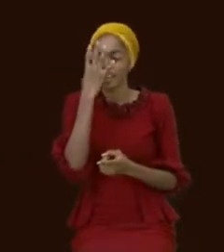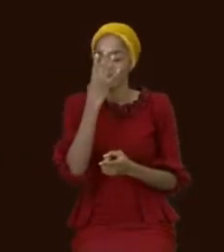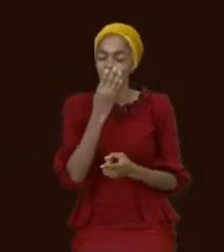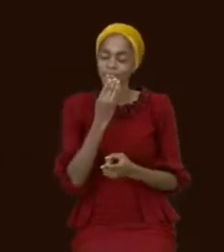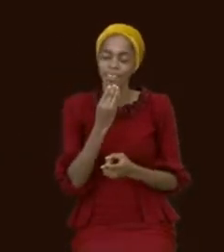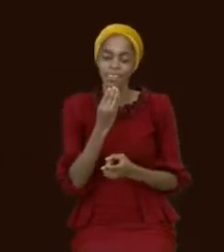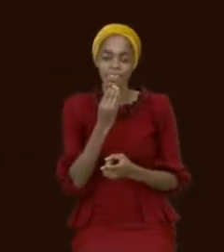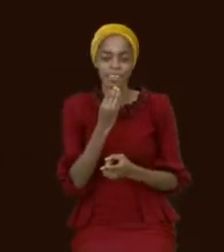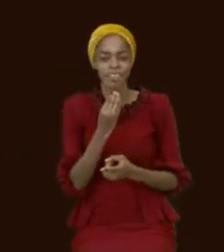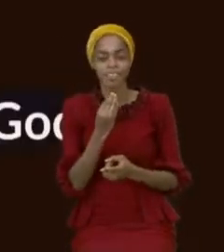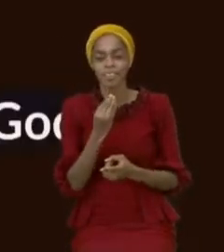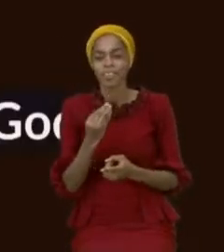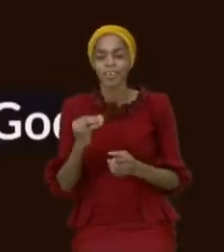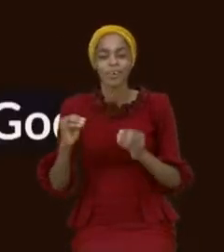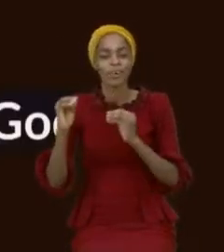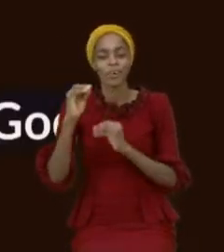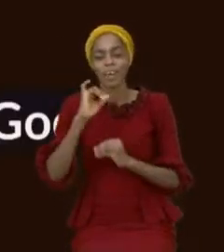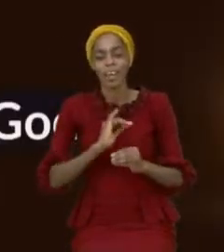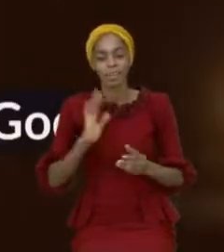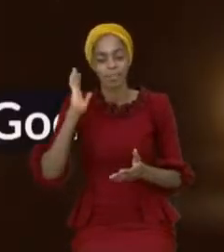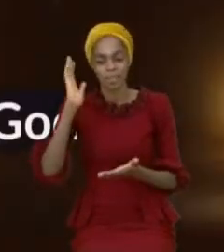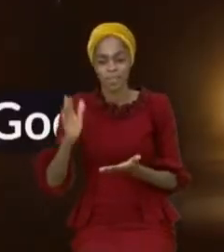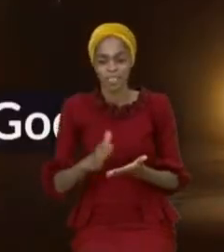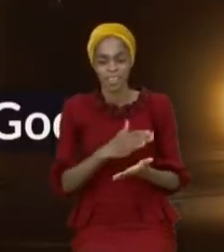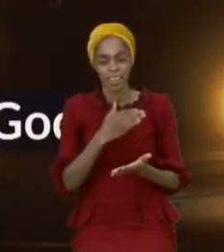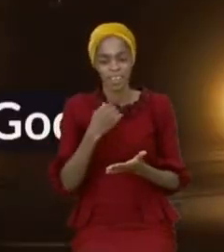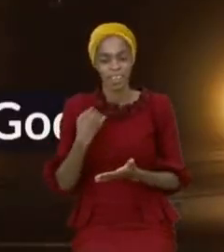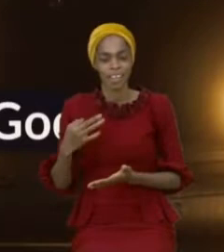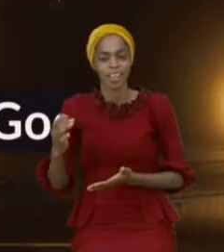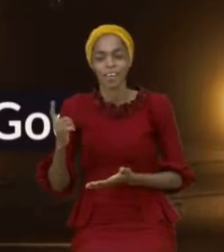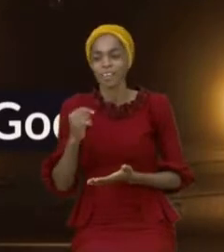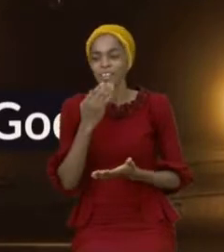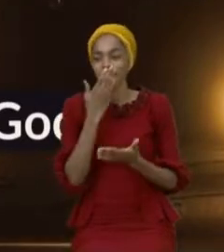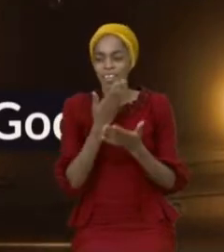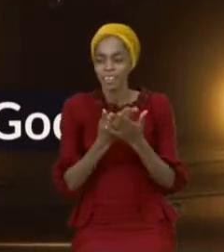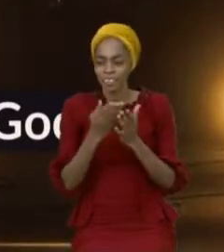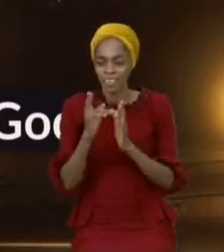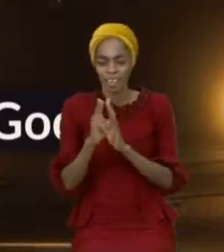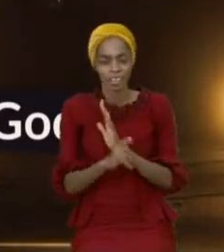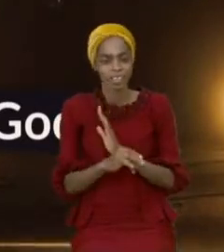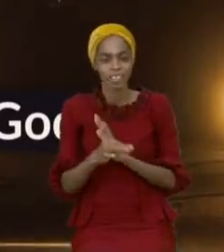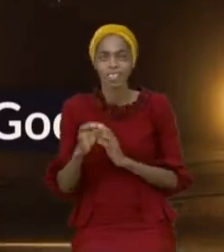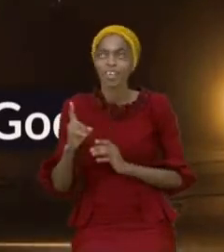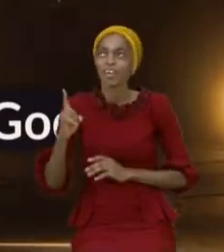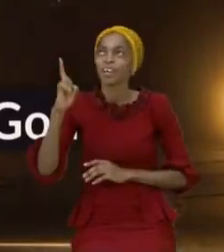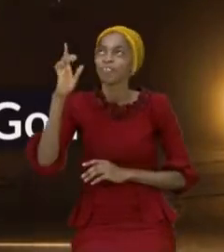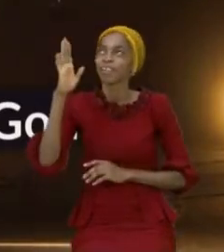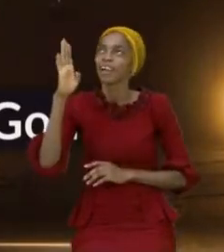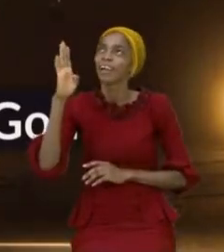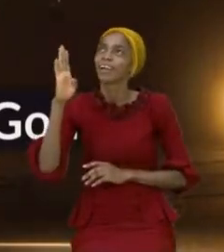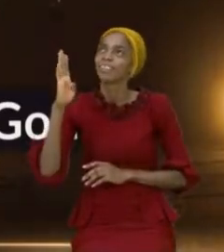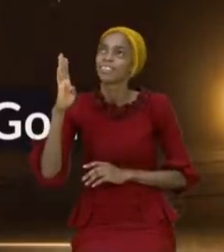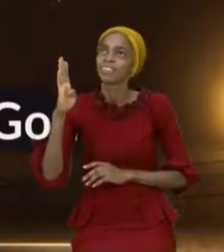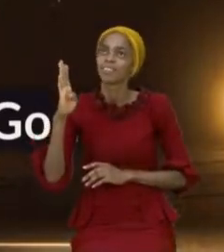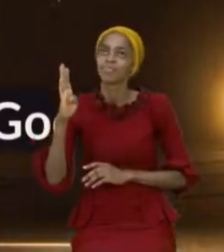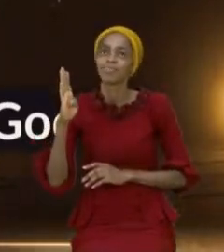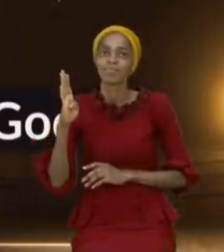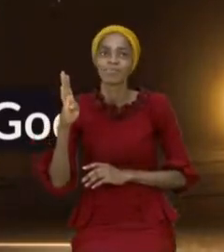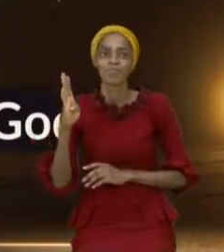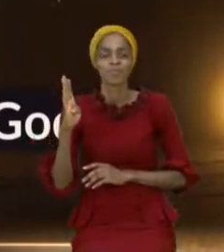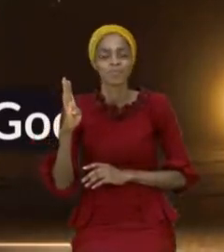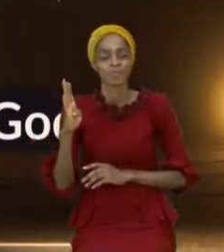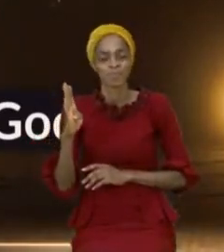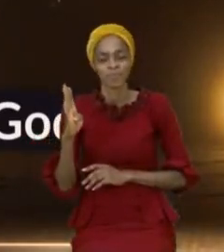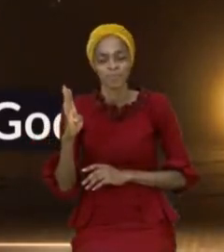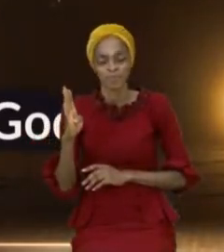head, oh, I will sing of the goodness of God.